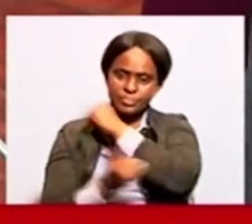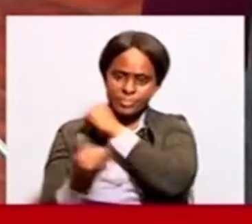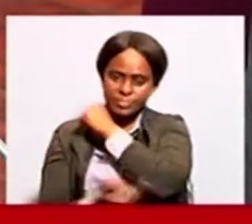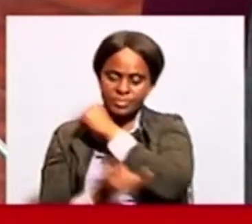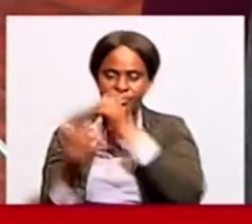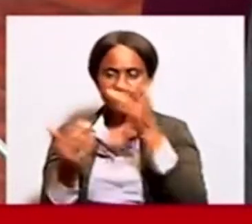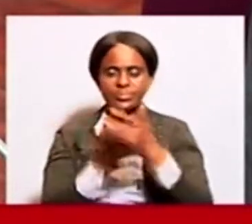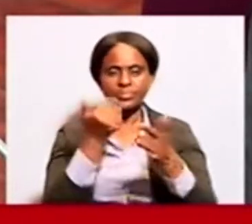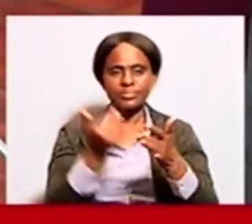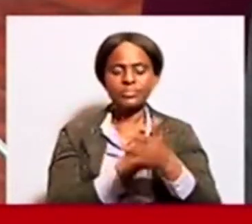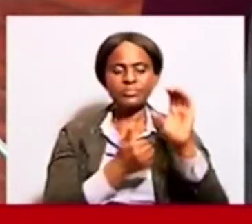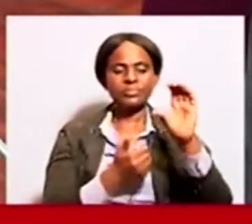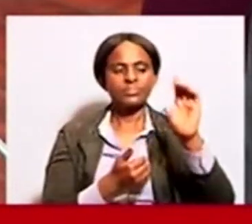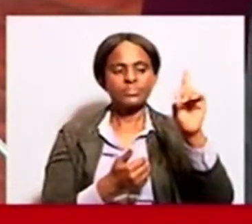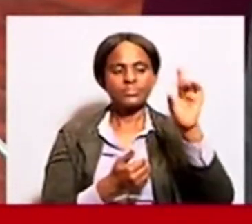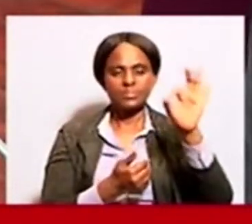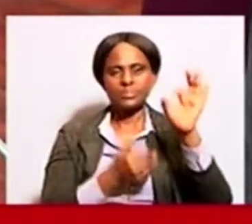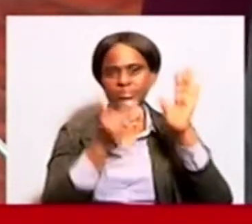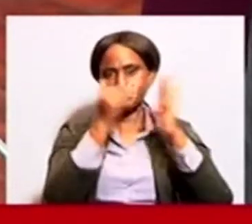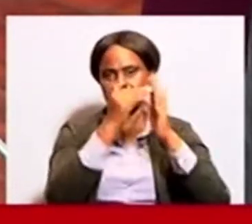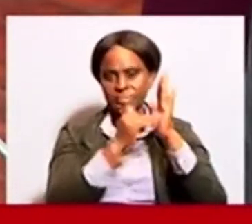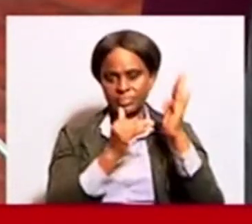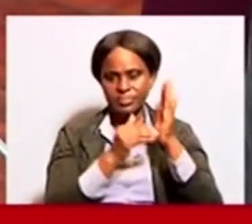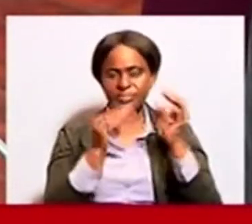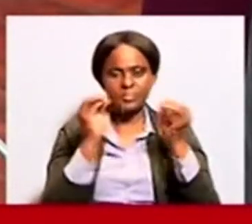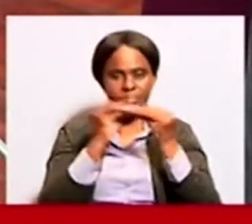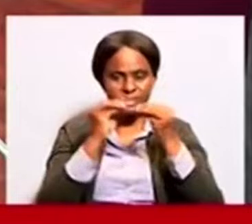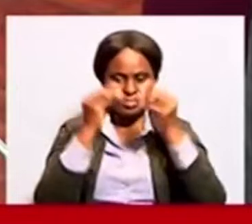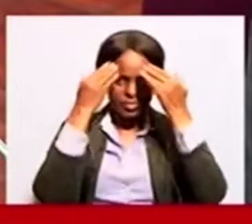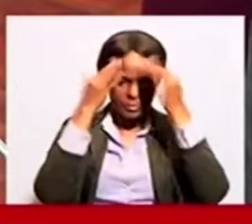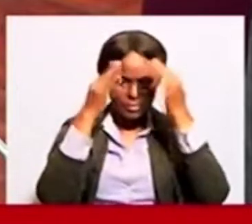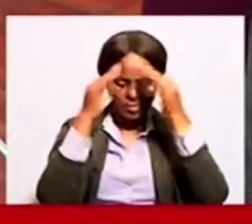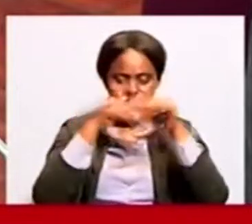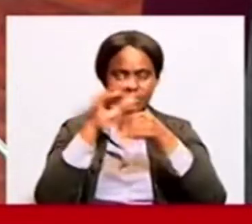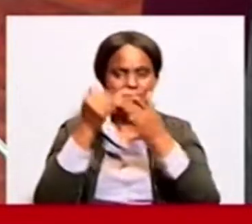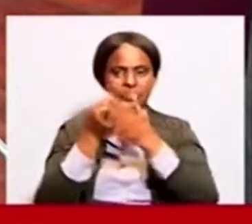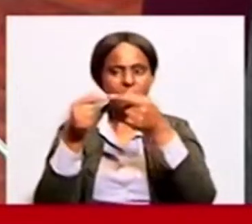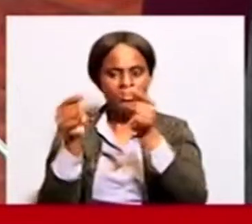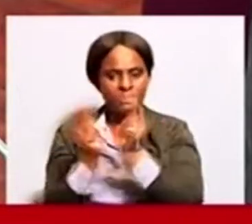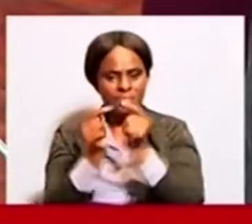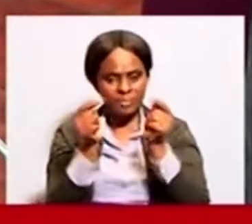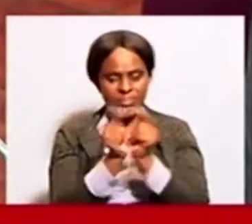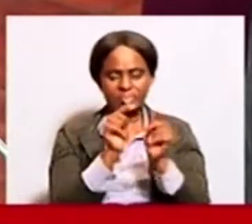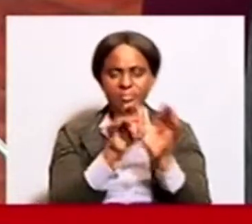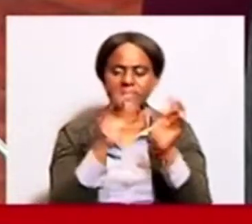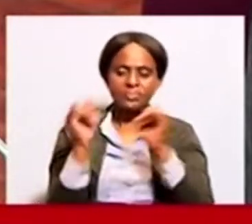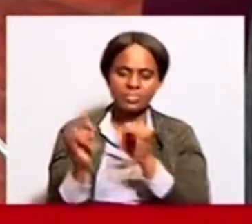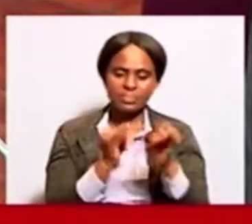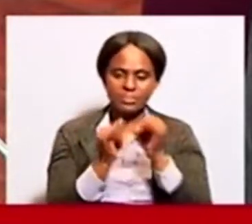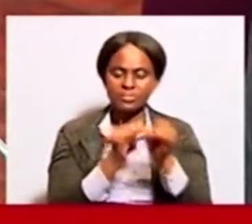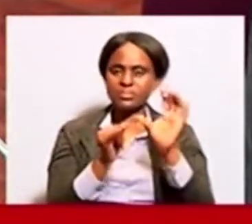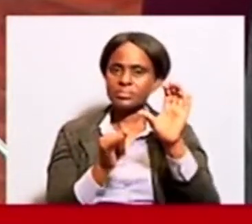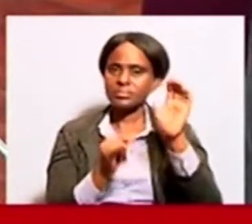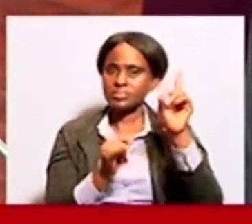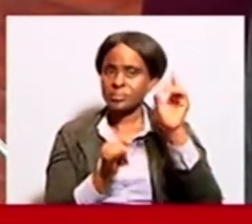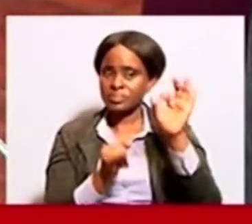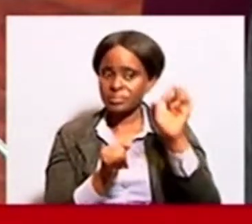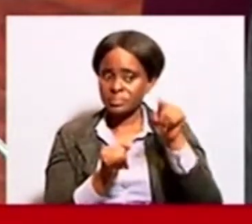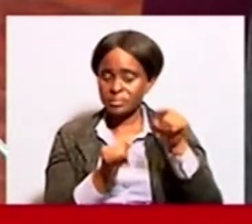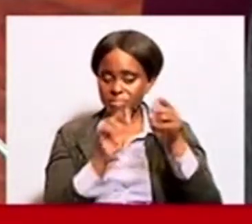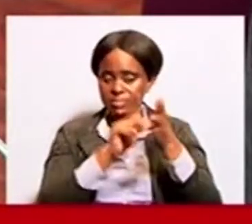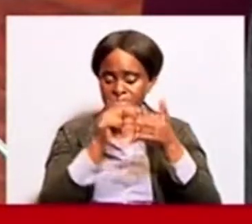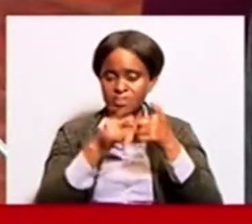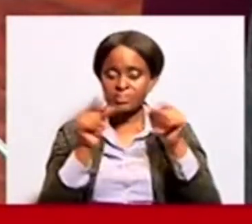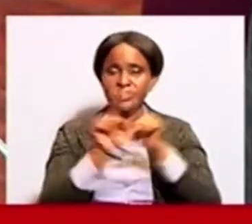new CDF guidelines, which called for sensitization of key stakeholders in the implementation of CDF programs,